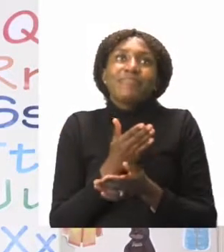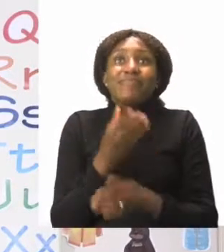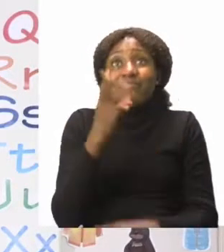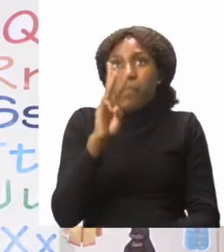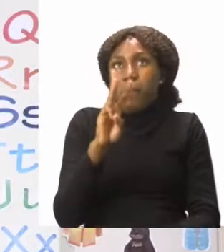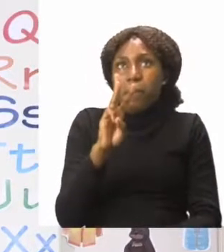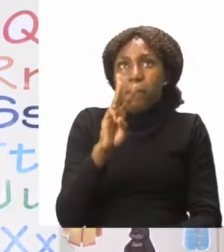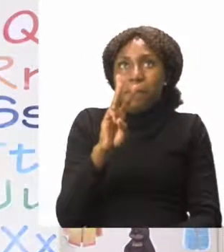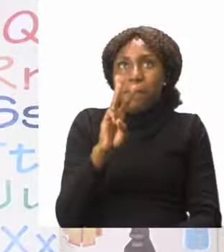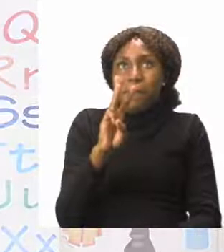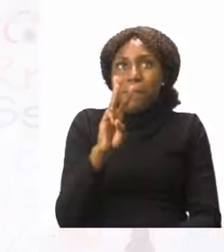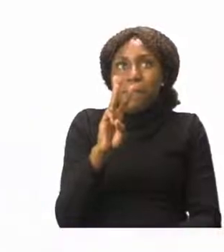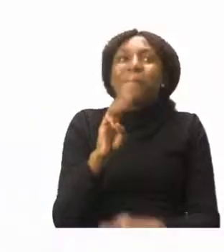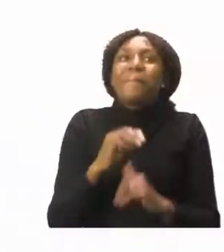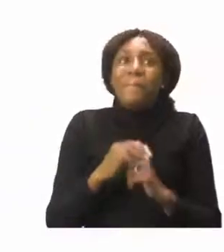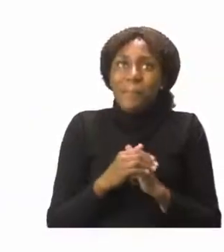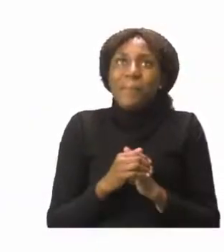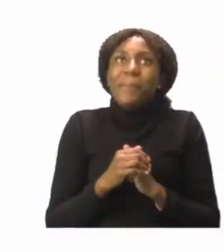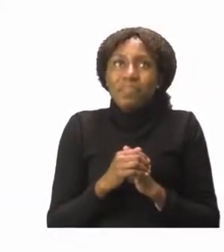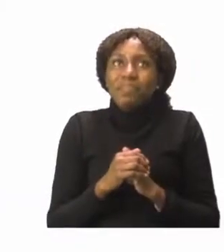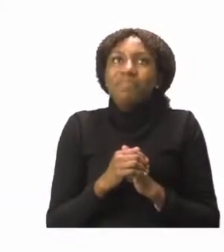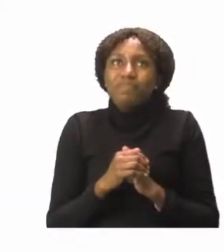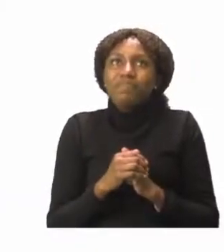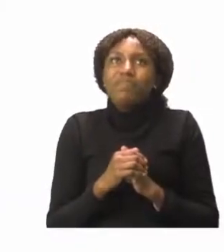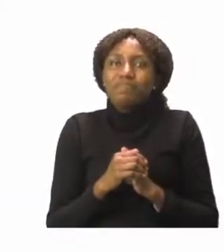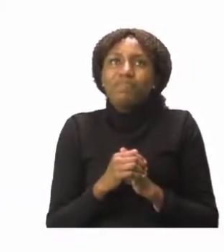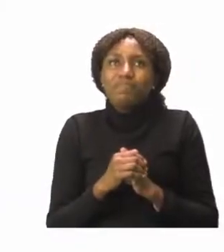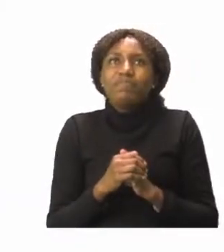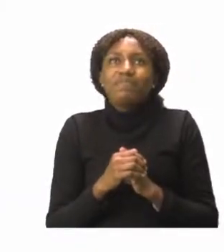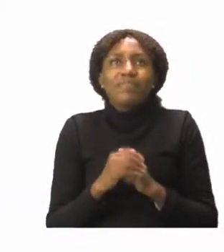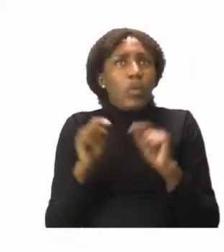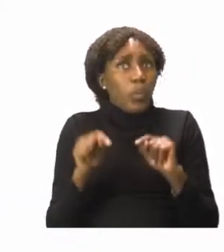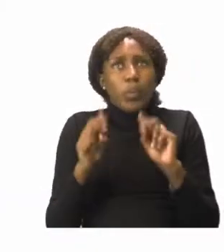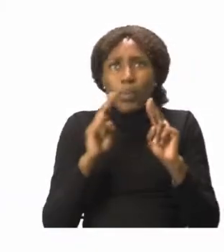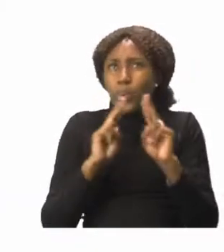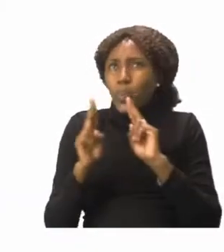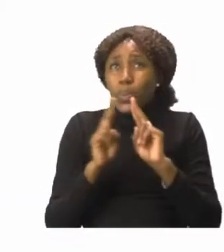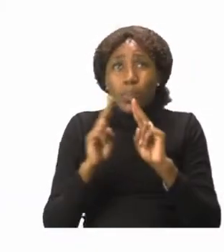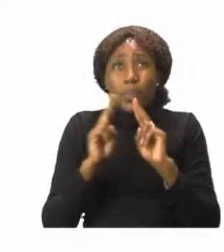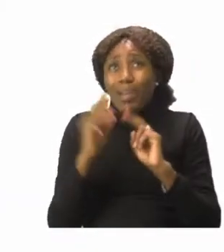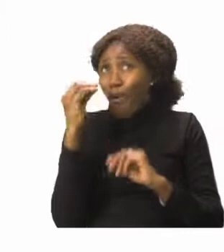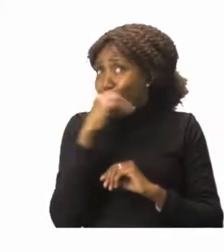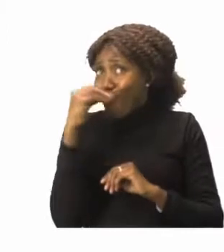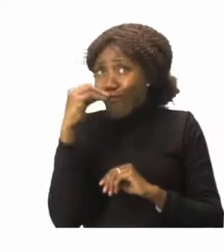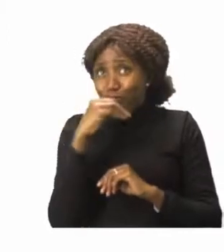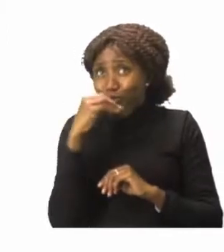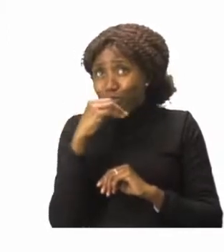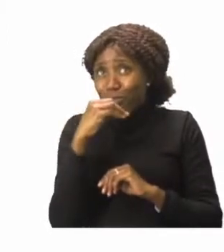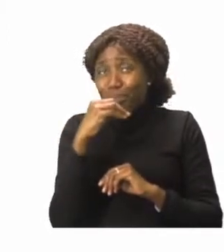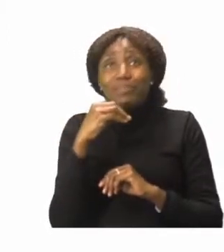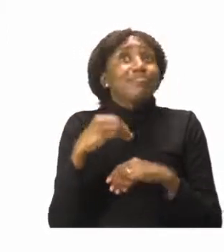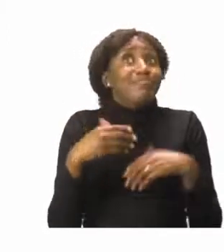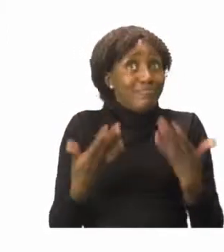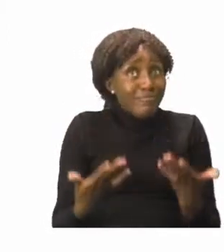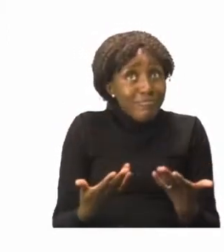6. On page 6, we are going to be talking about food. Now, as you